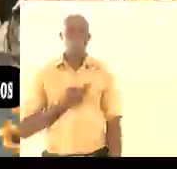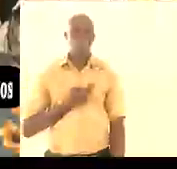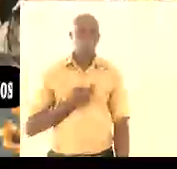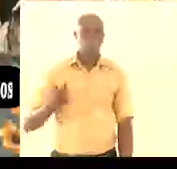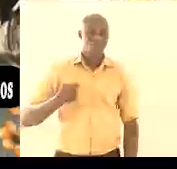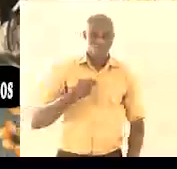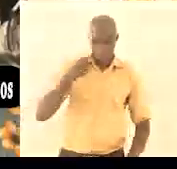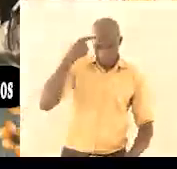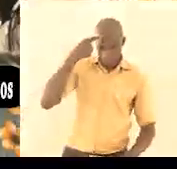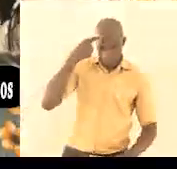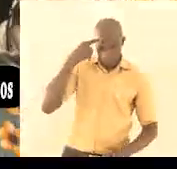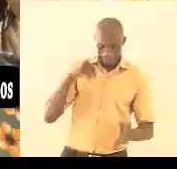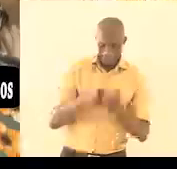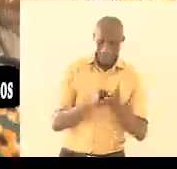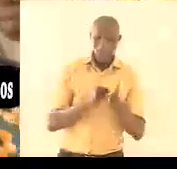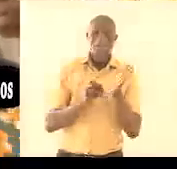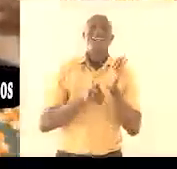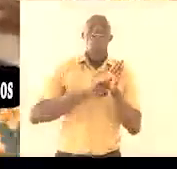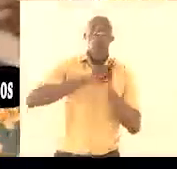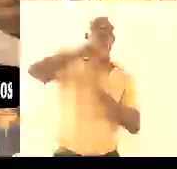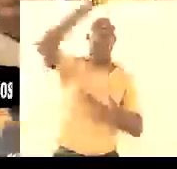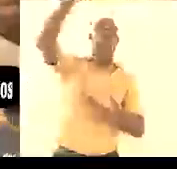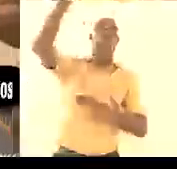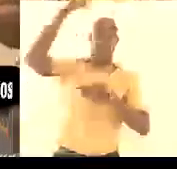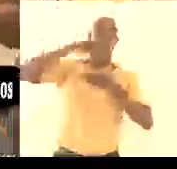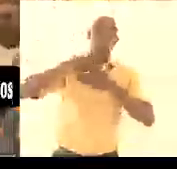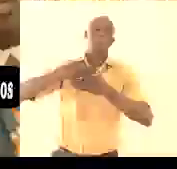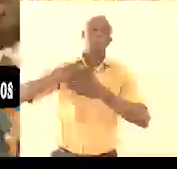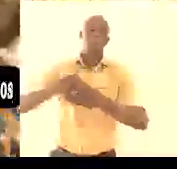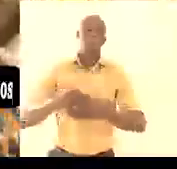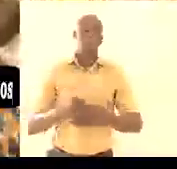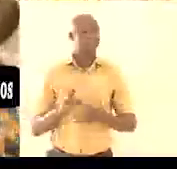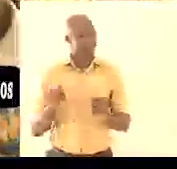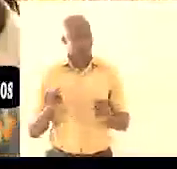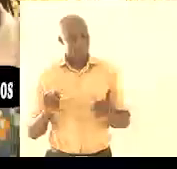We think it is by strong fences. Do fences.